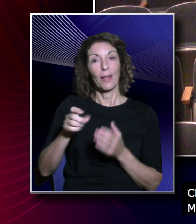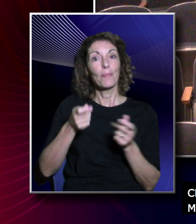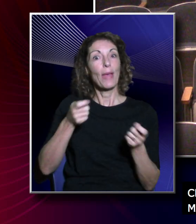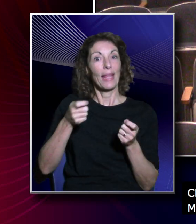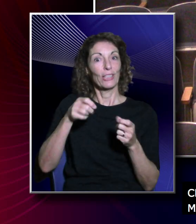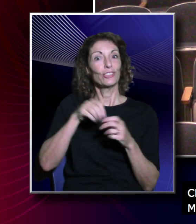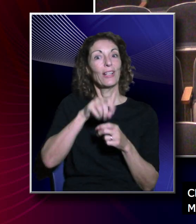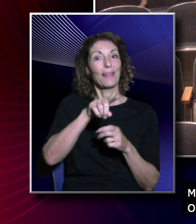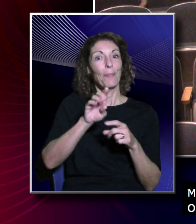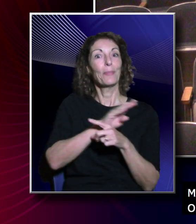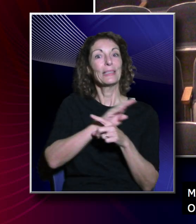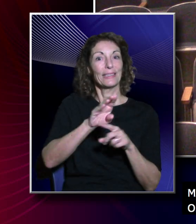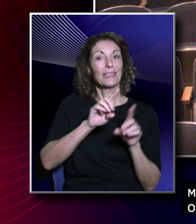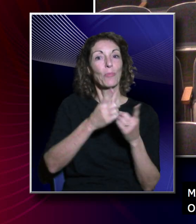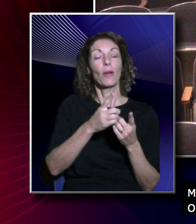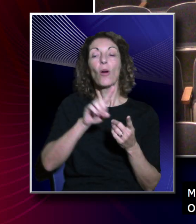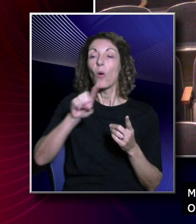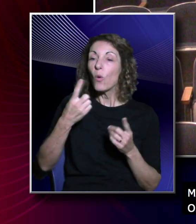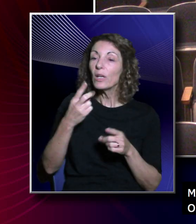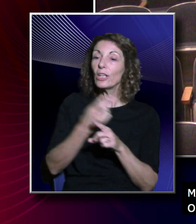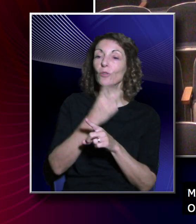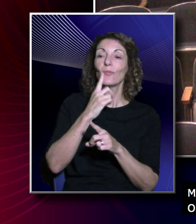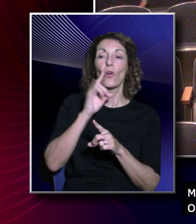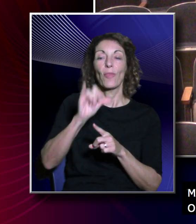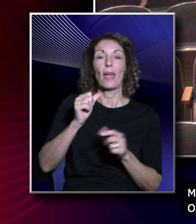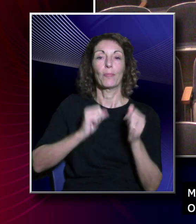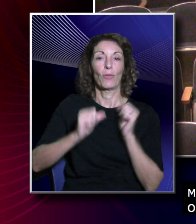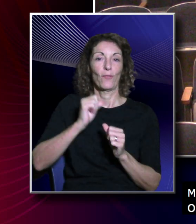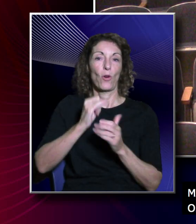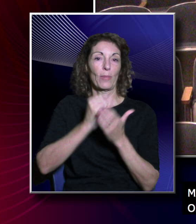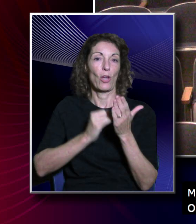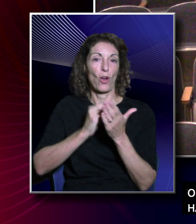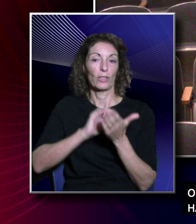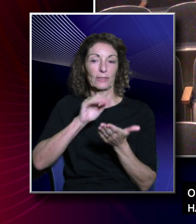Arts. Granted, we would have to get a decision from the AG on that.